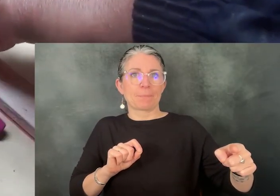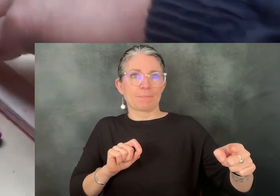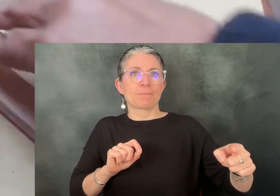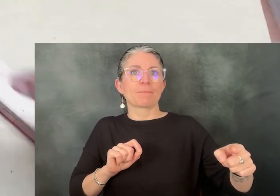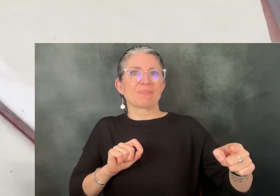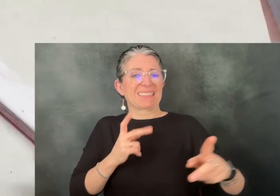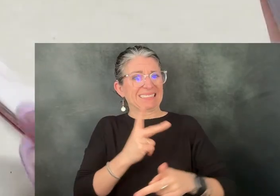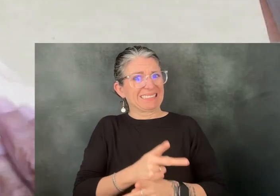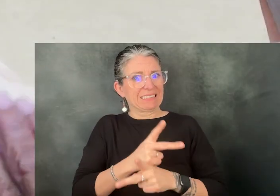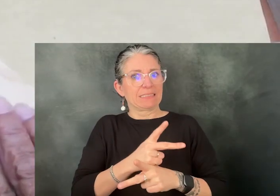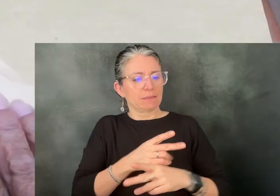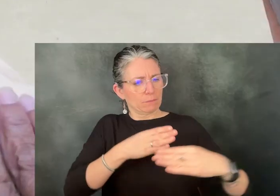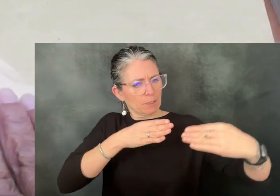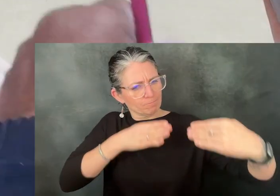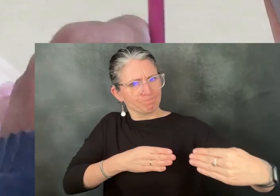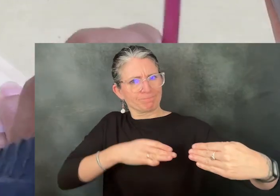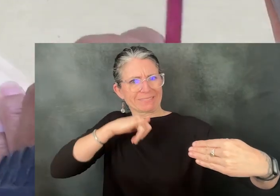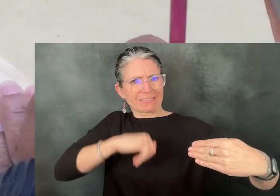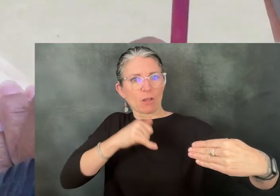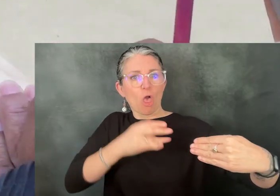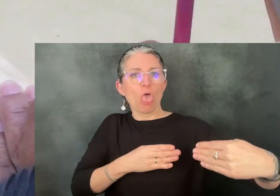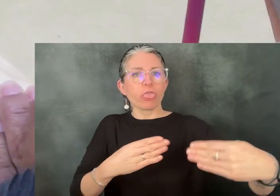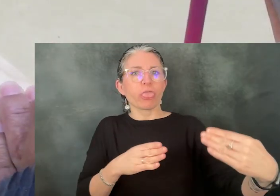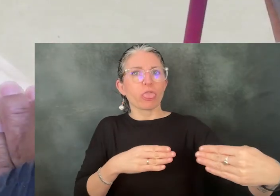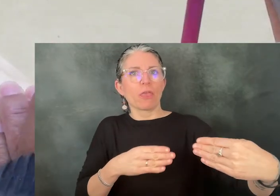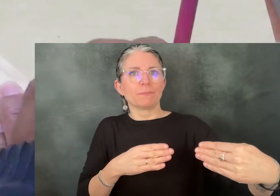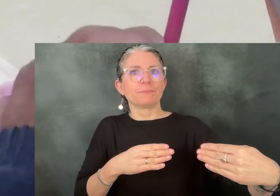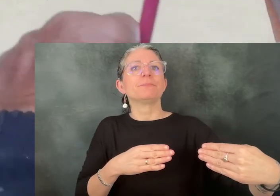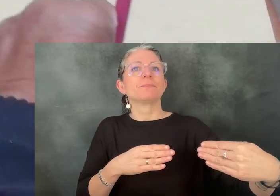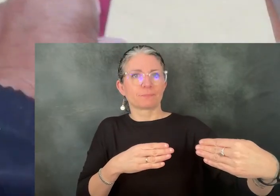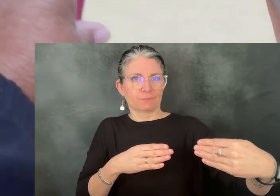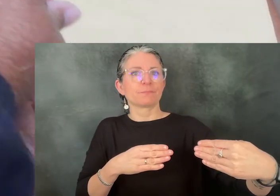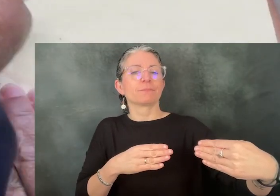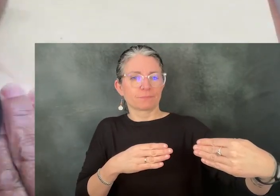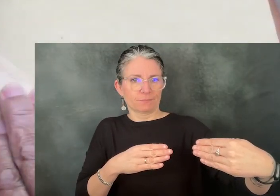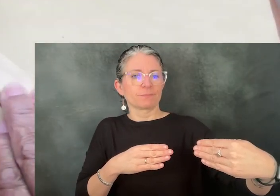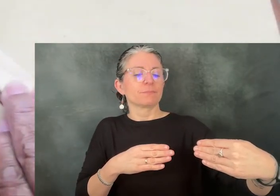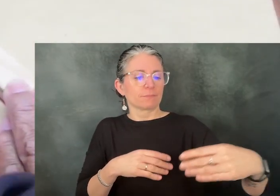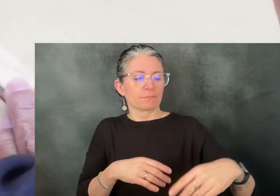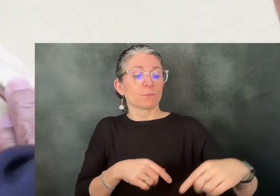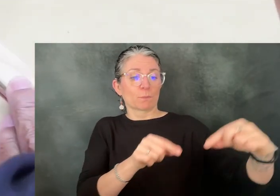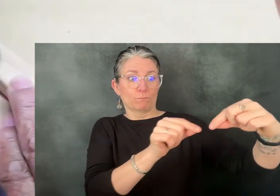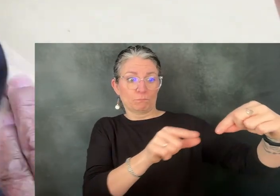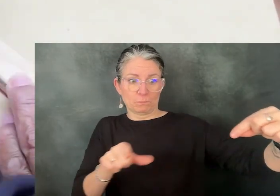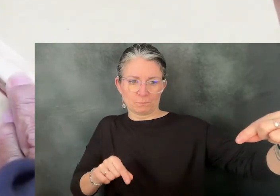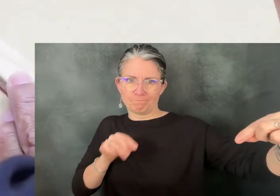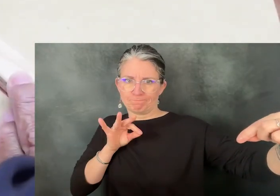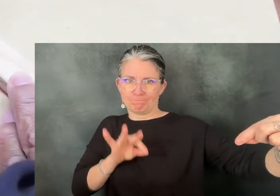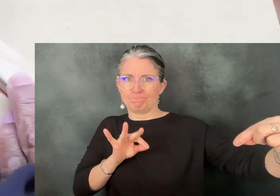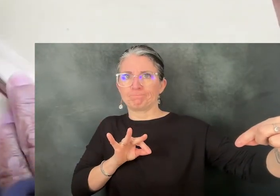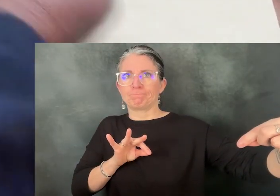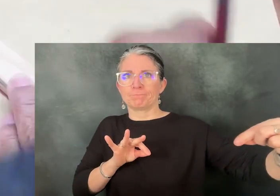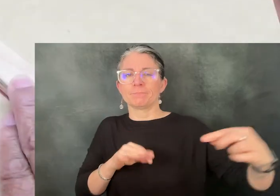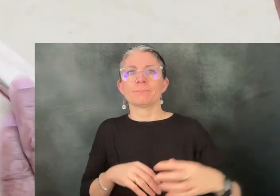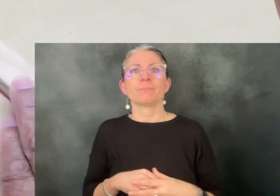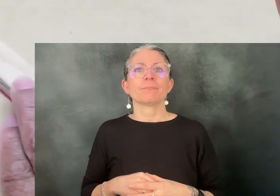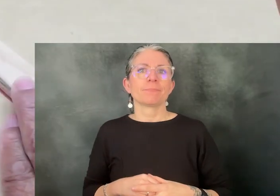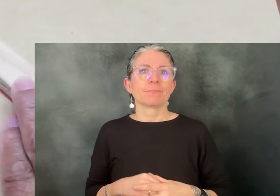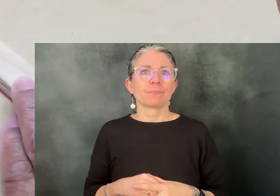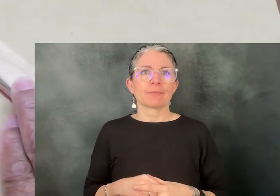And you have to be very careful that your ticking stick doesn't slide on you.